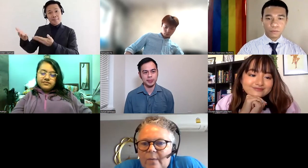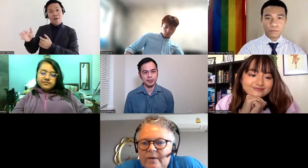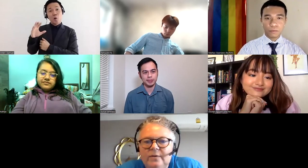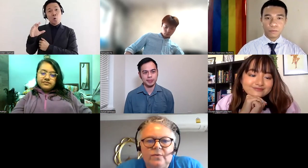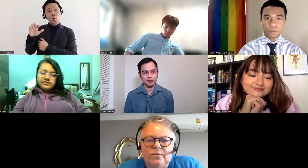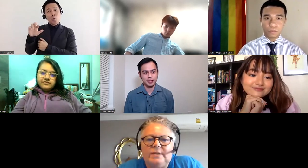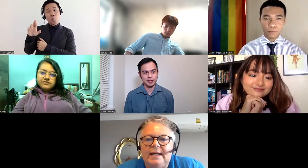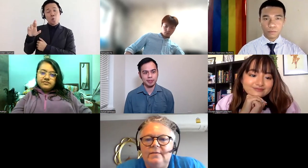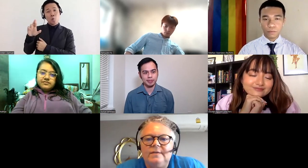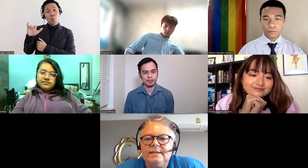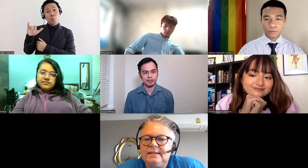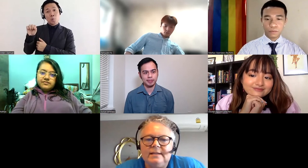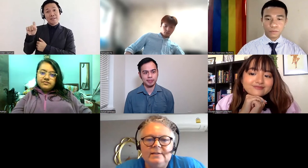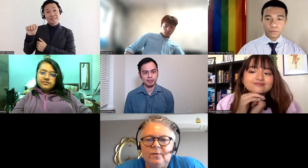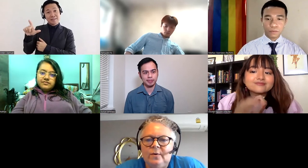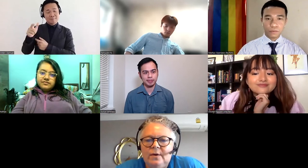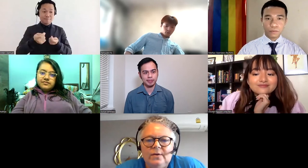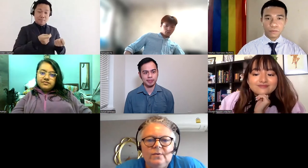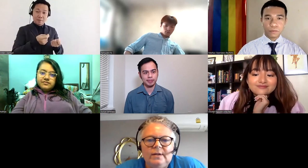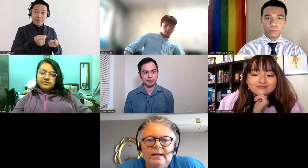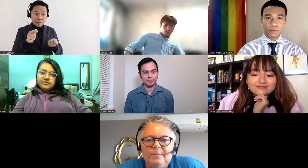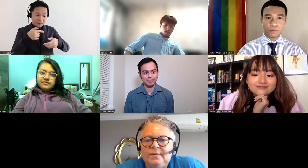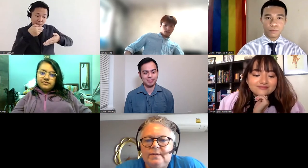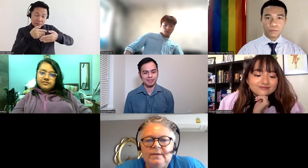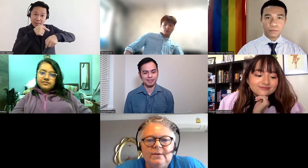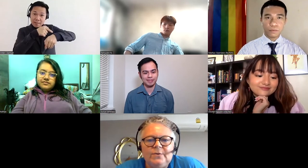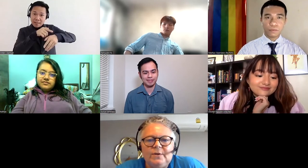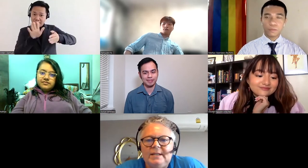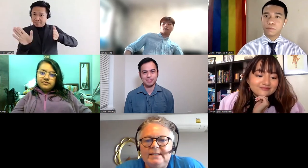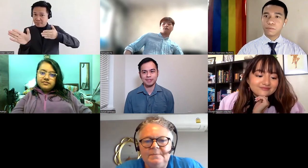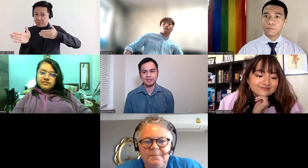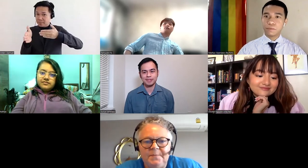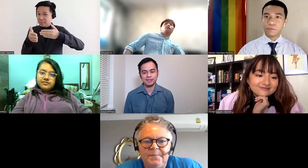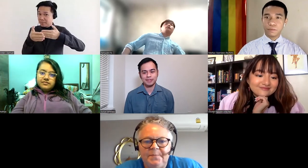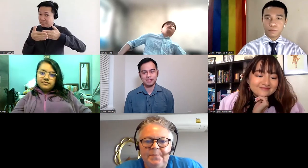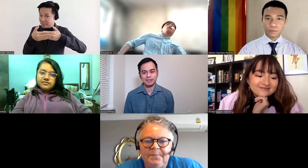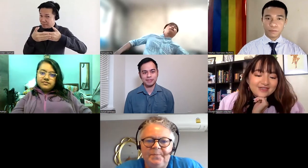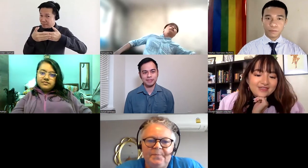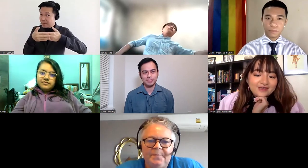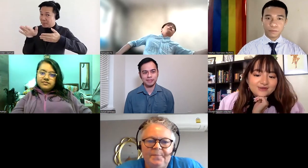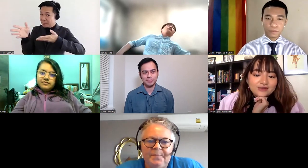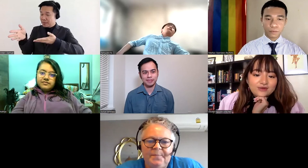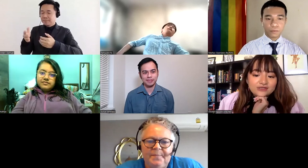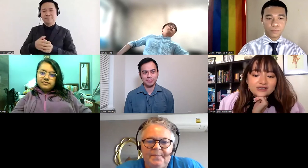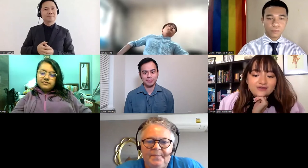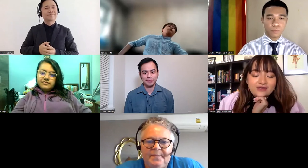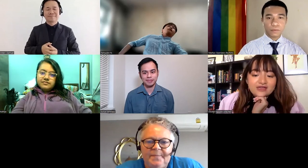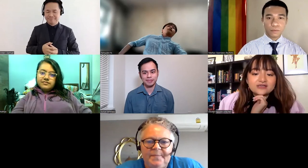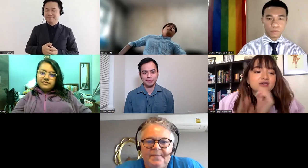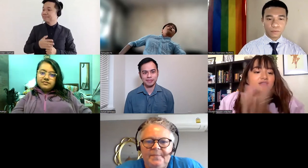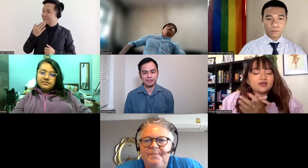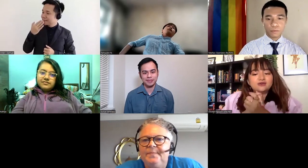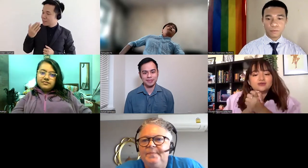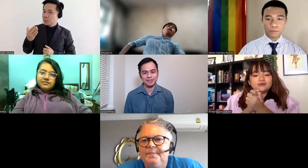we're coming to the end of the session, so you can help us with the closure, please. Thank you so much, Leva,